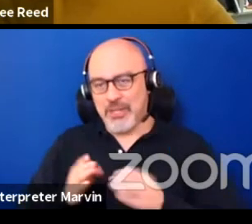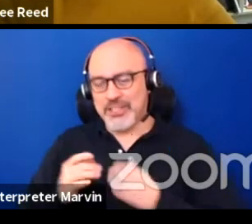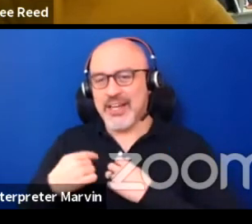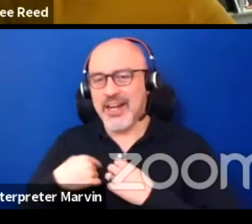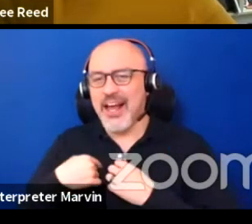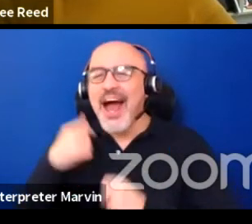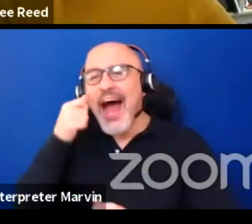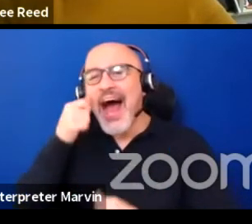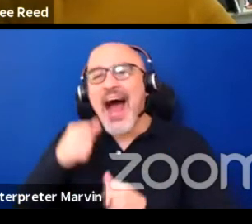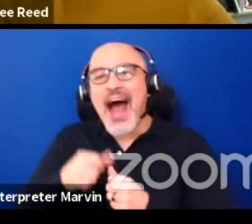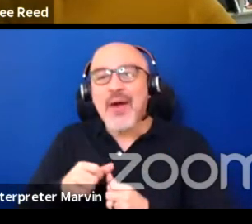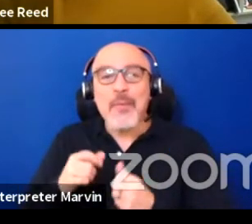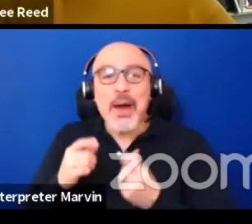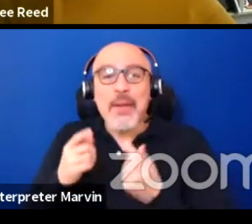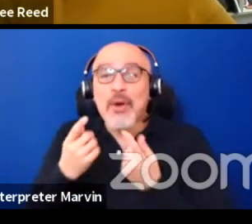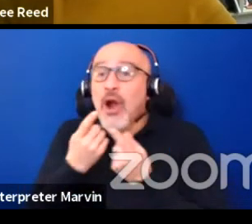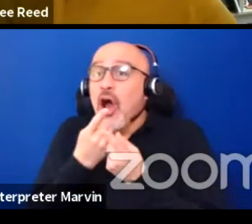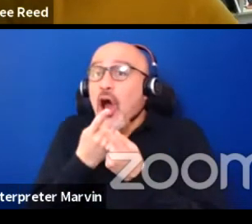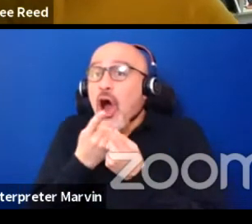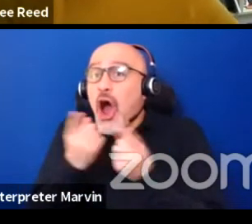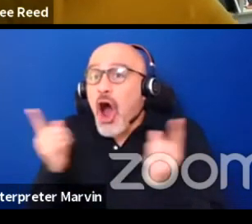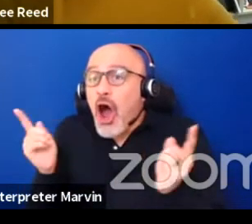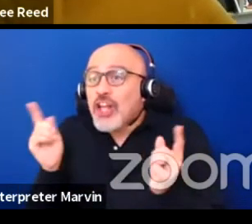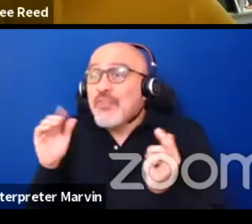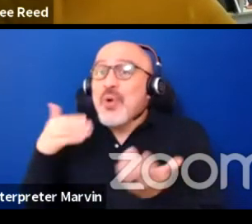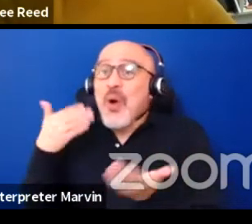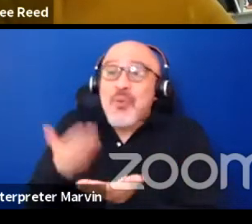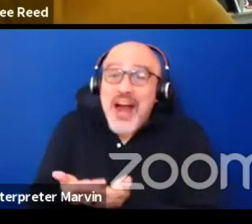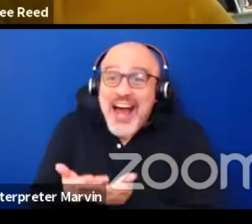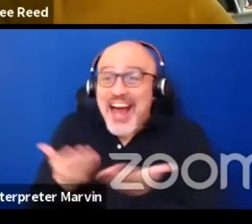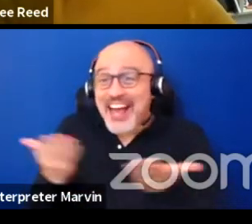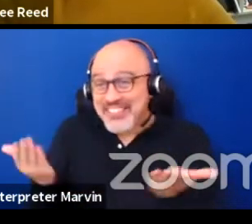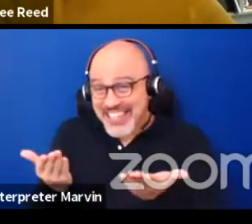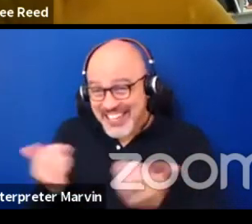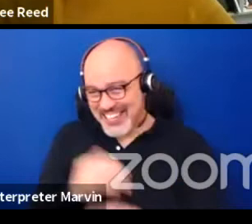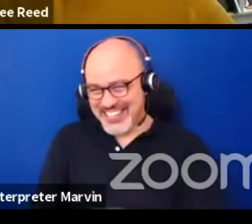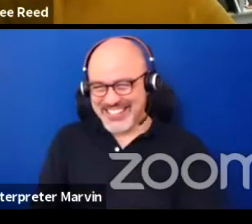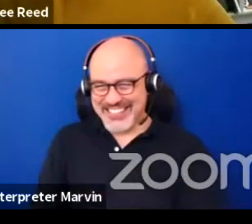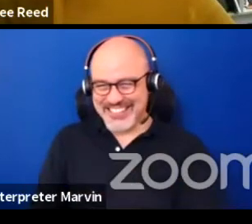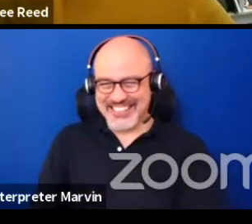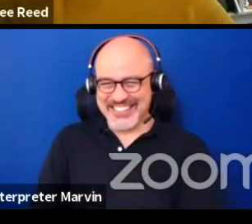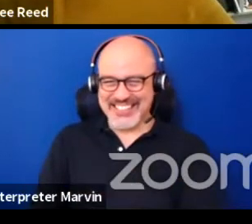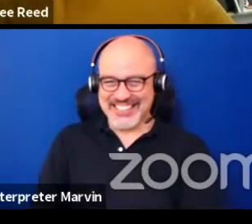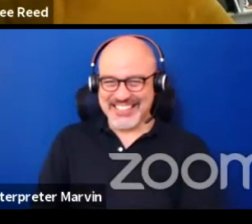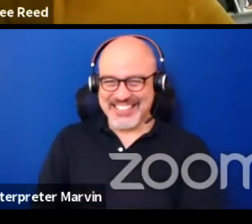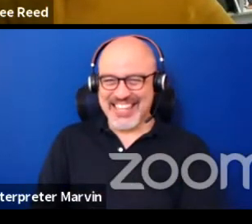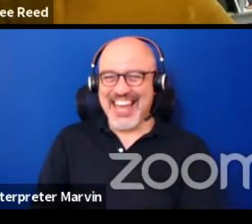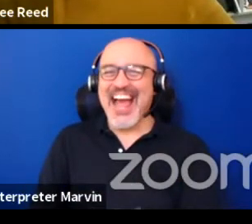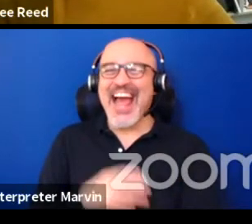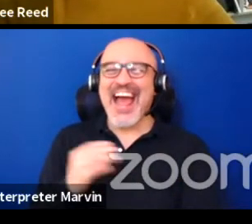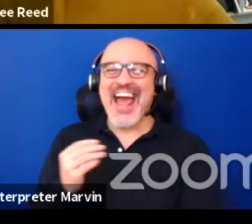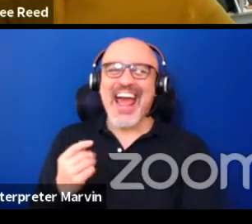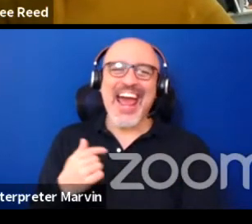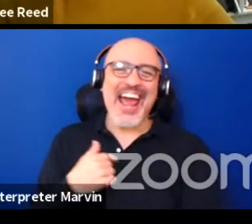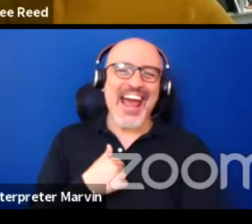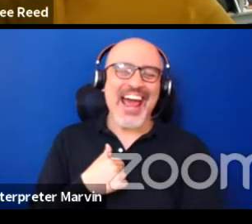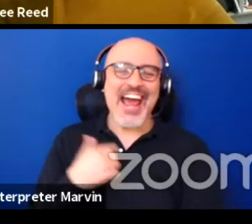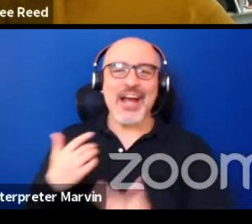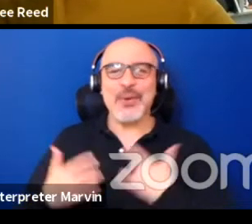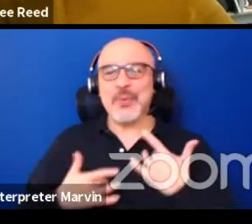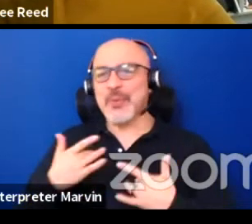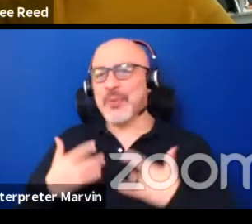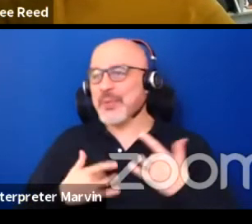remember when all of y'all arrived on the scene, and an enthusiastic